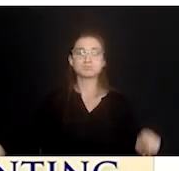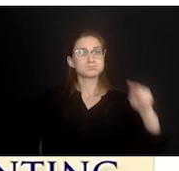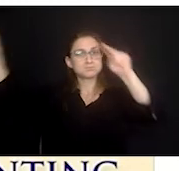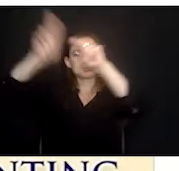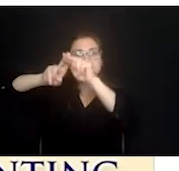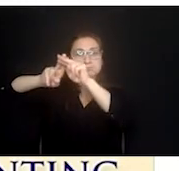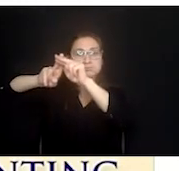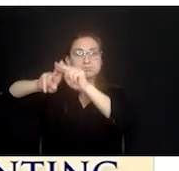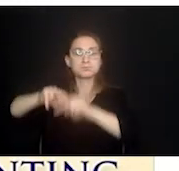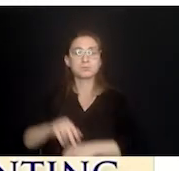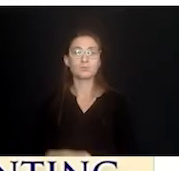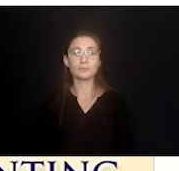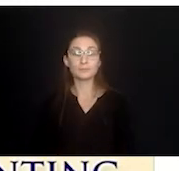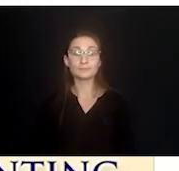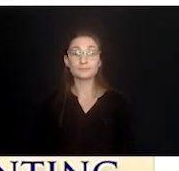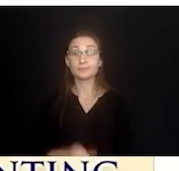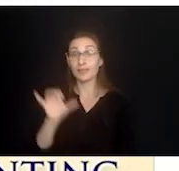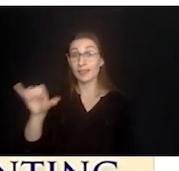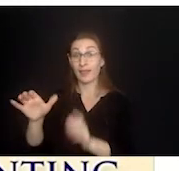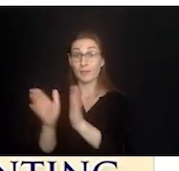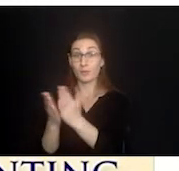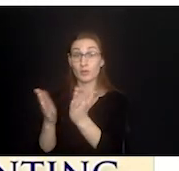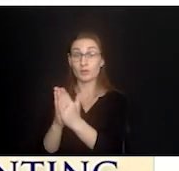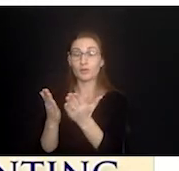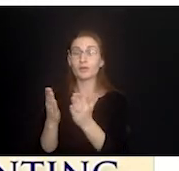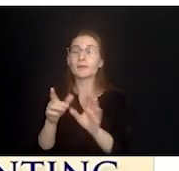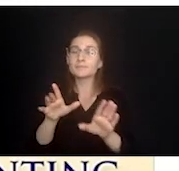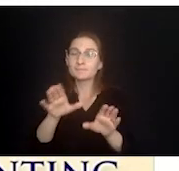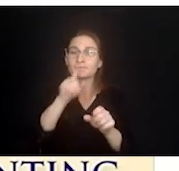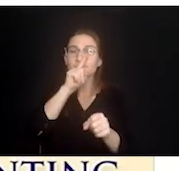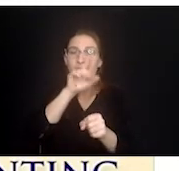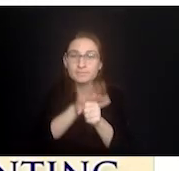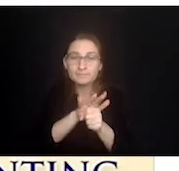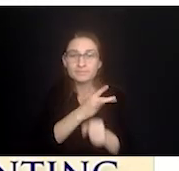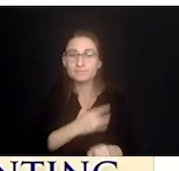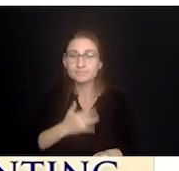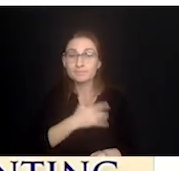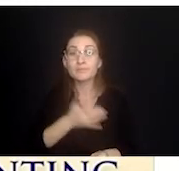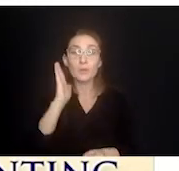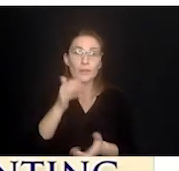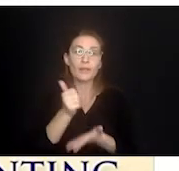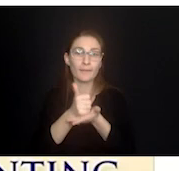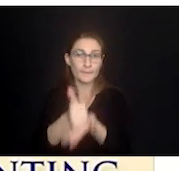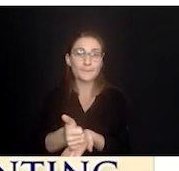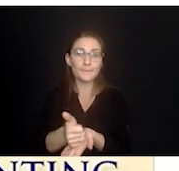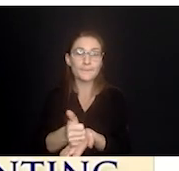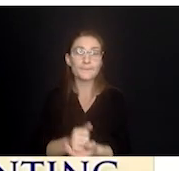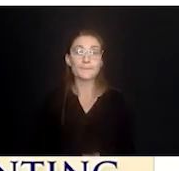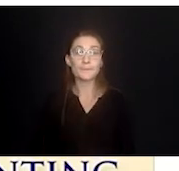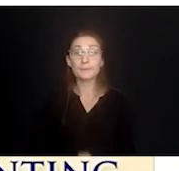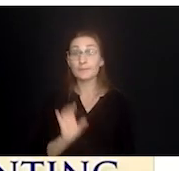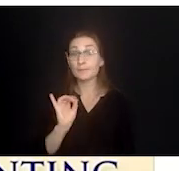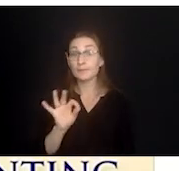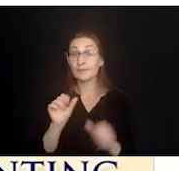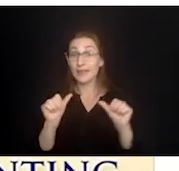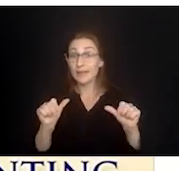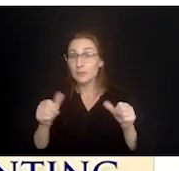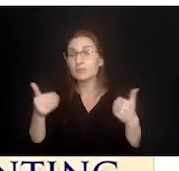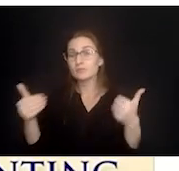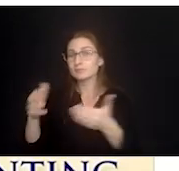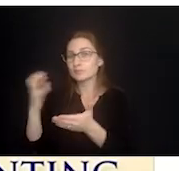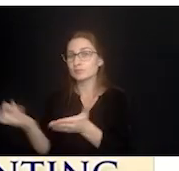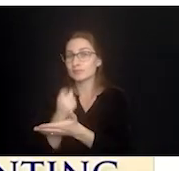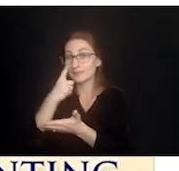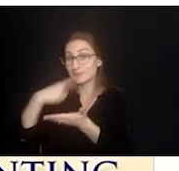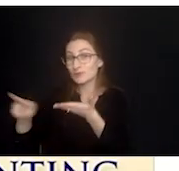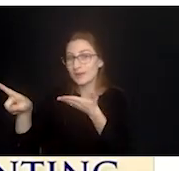behavior escalated to the seriousness that it did. But this book, I promise you, will help as well. So if you get a